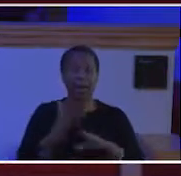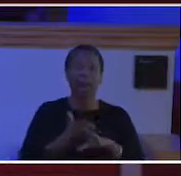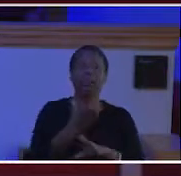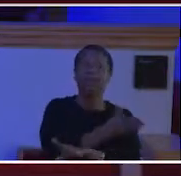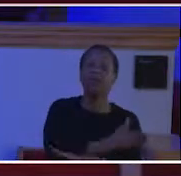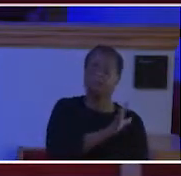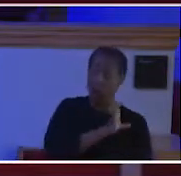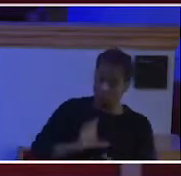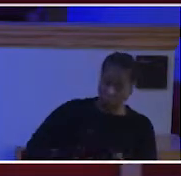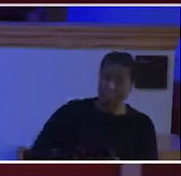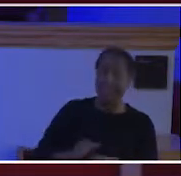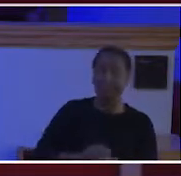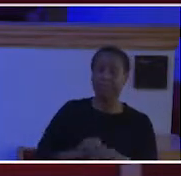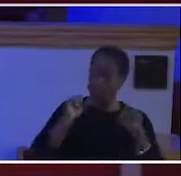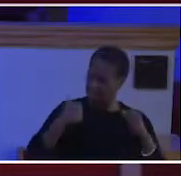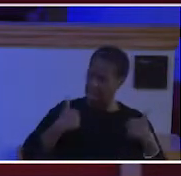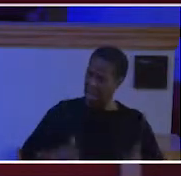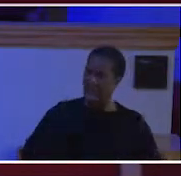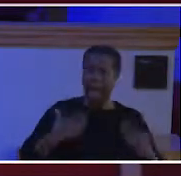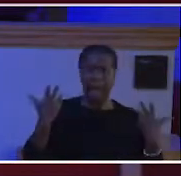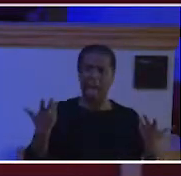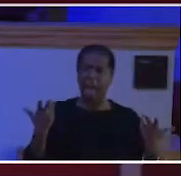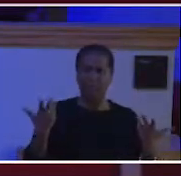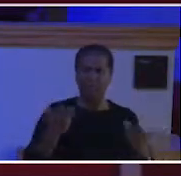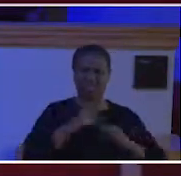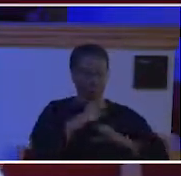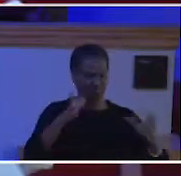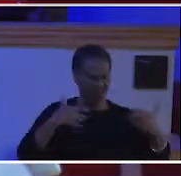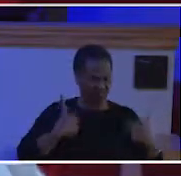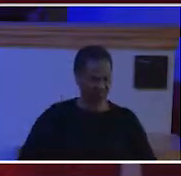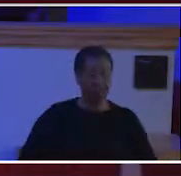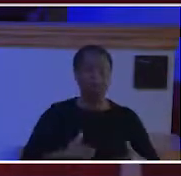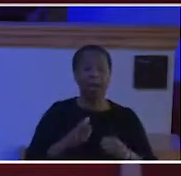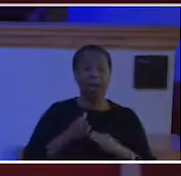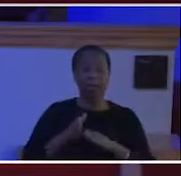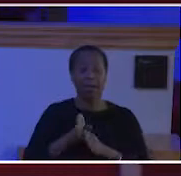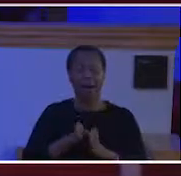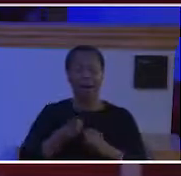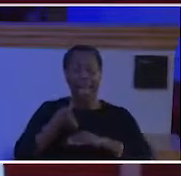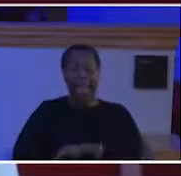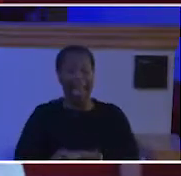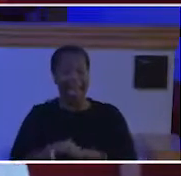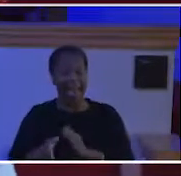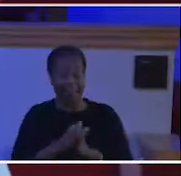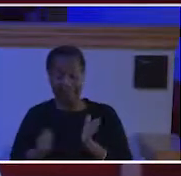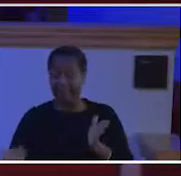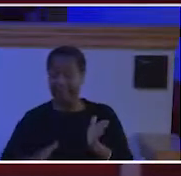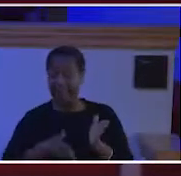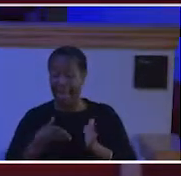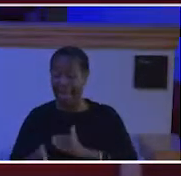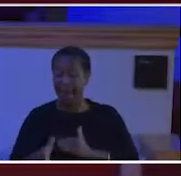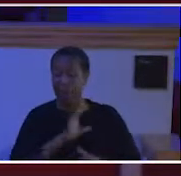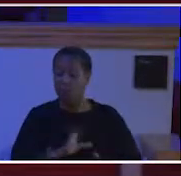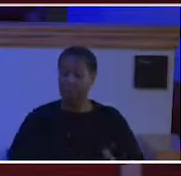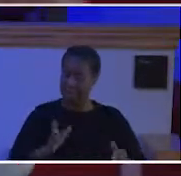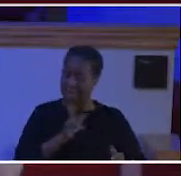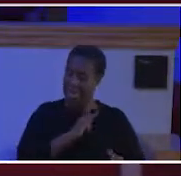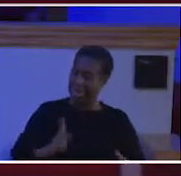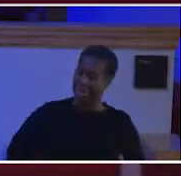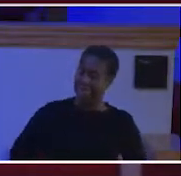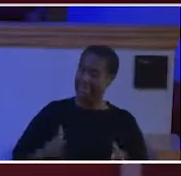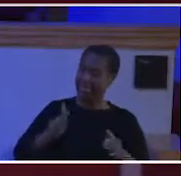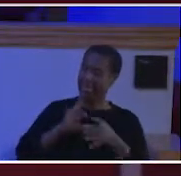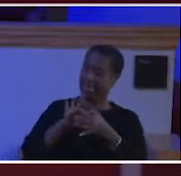Before Christ, I was a wretch undone, but after Christ, I'm a king's kid.